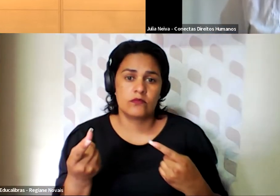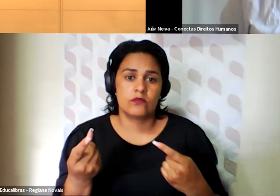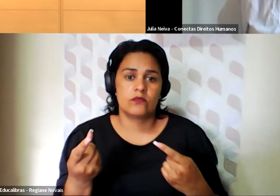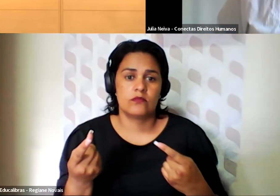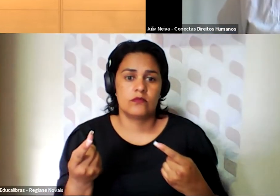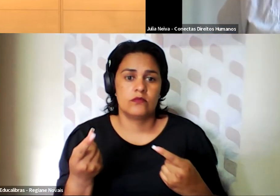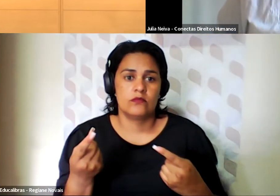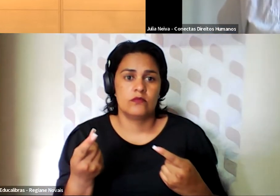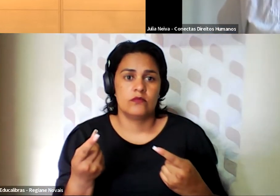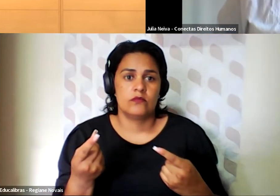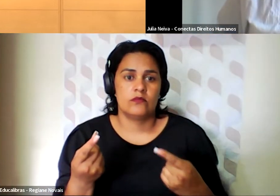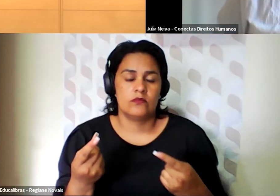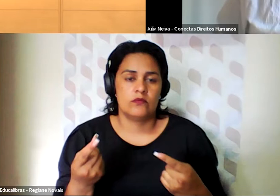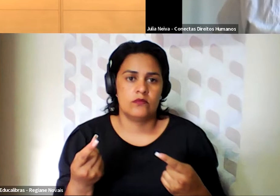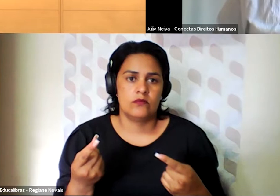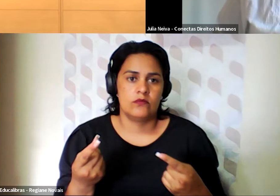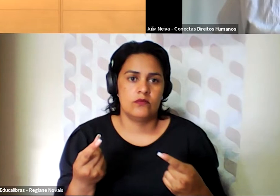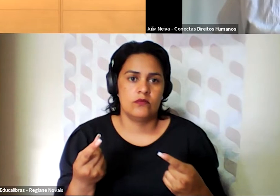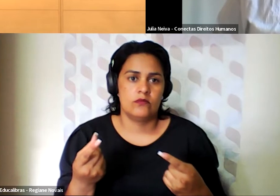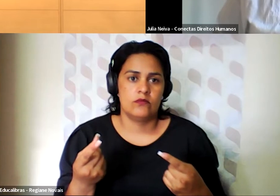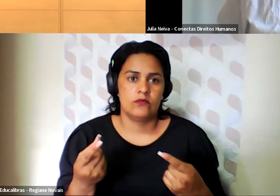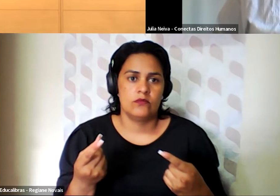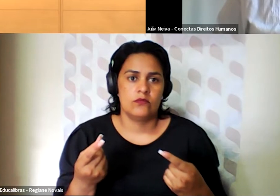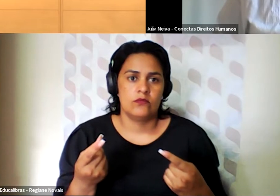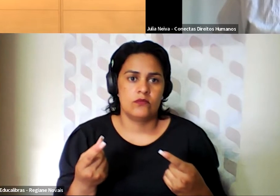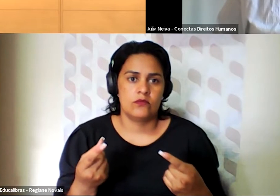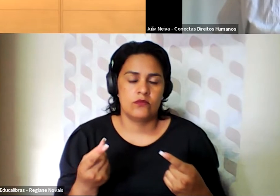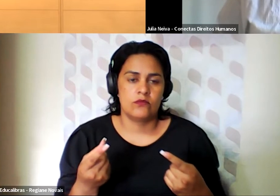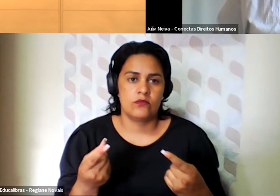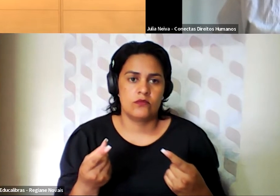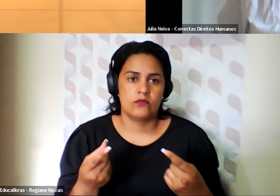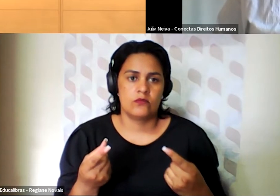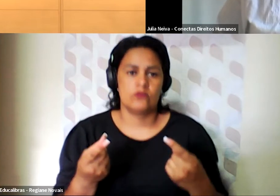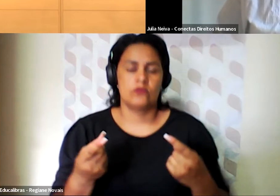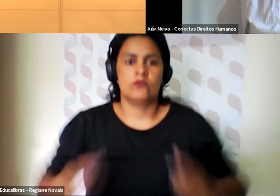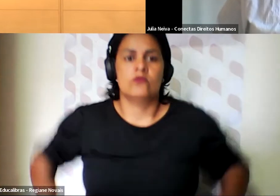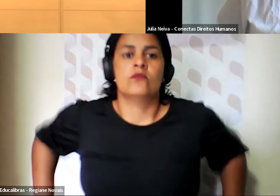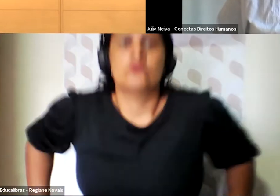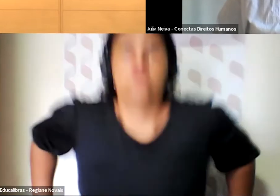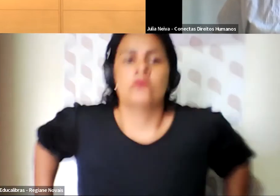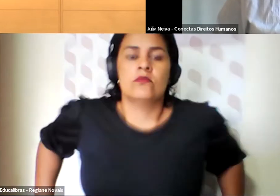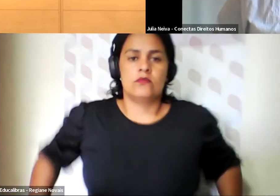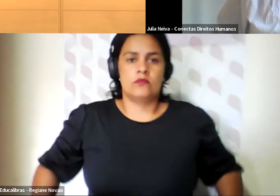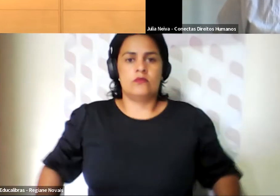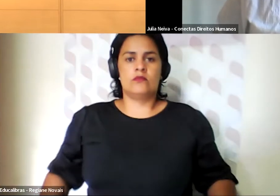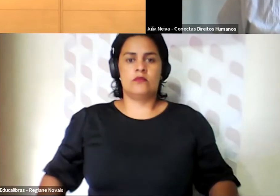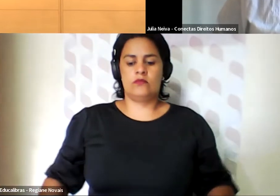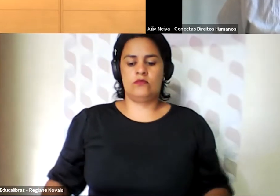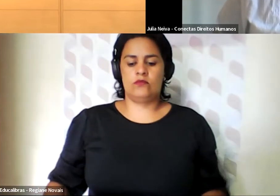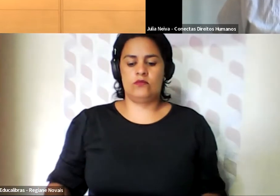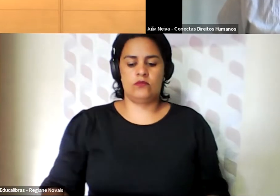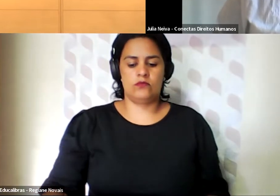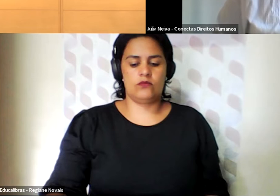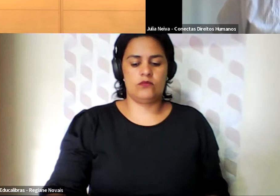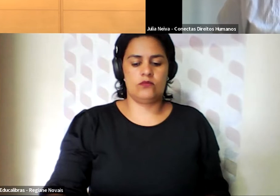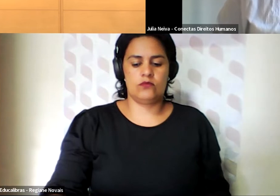a methodology to apply control transfer. For those who are not aware, transfer